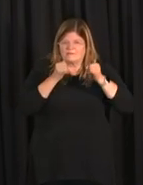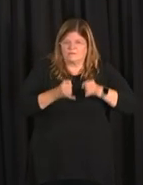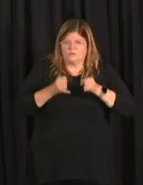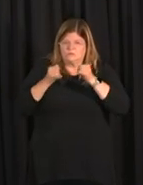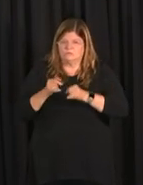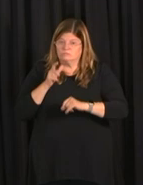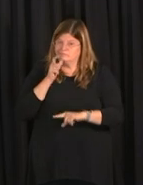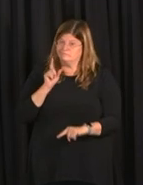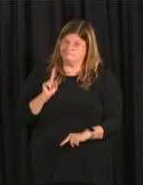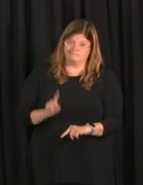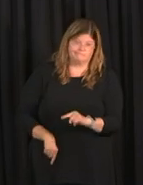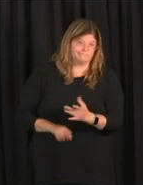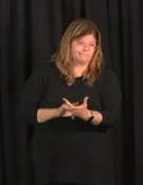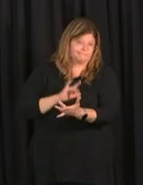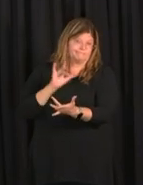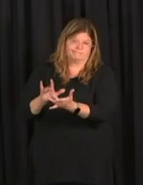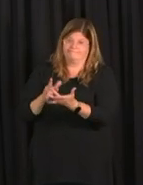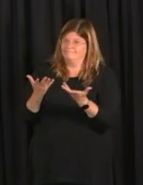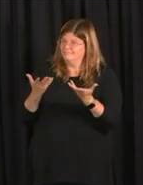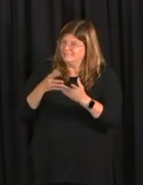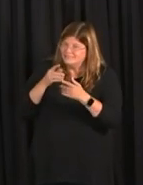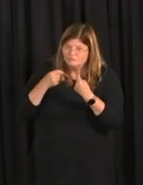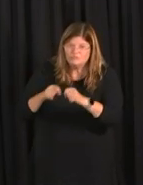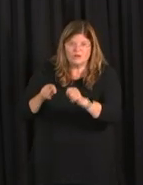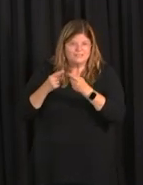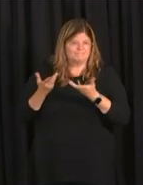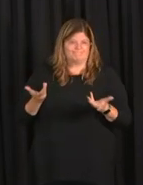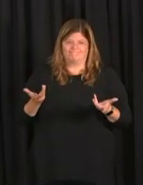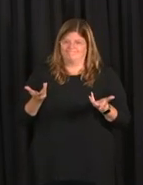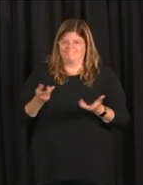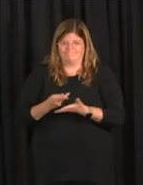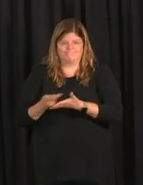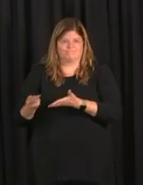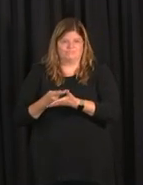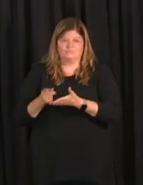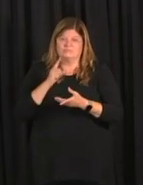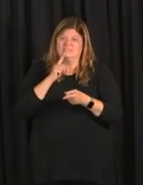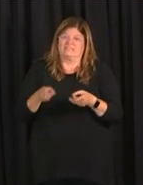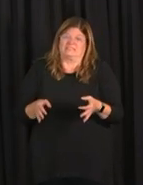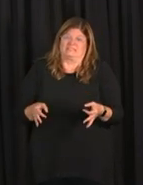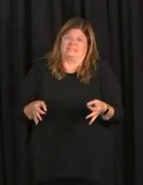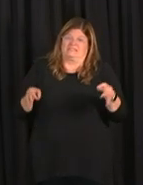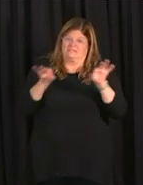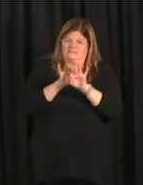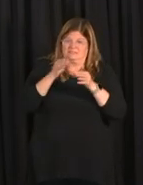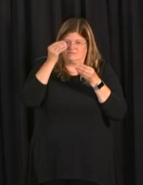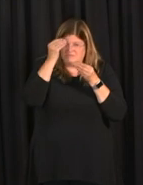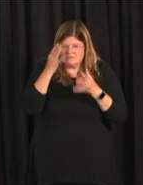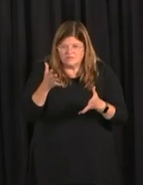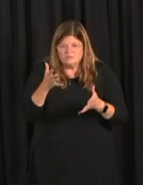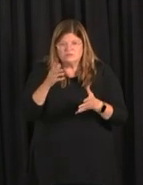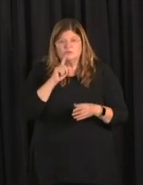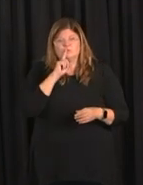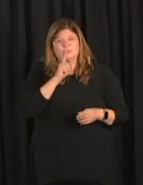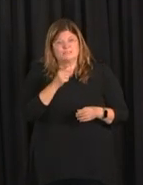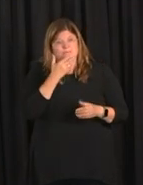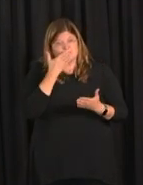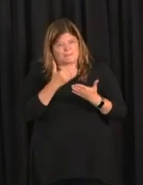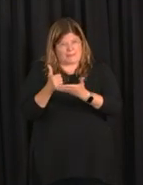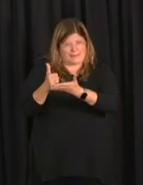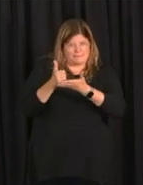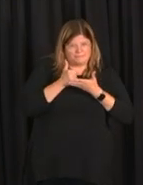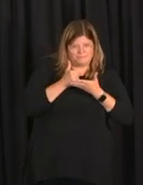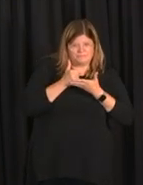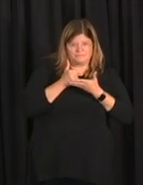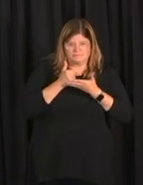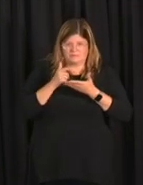individuals who we could not reach successfully. But within that information, that was very informative and telling as well, and it helps us to